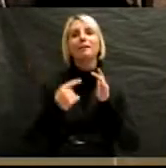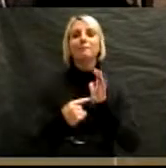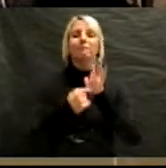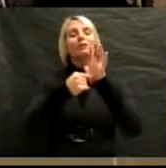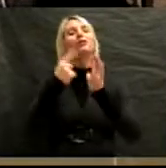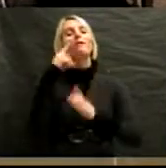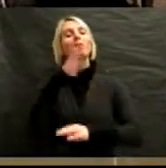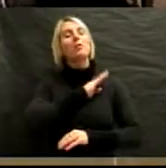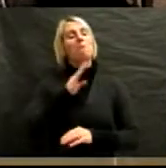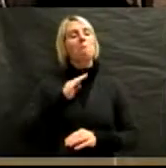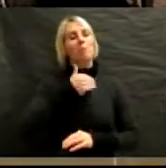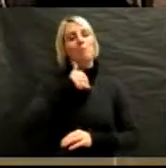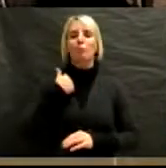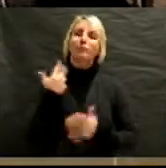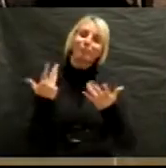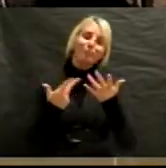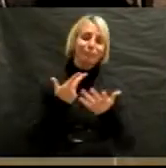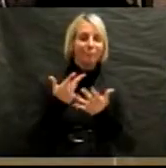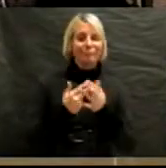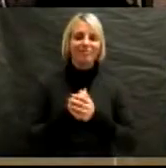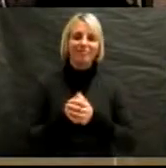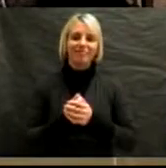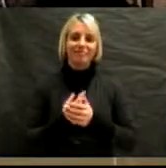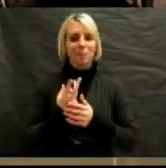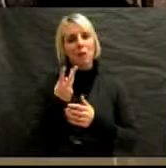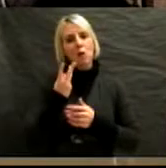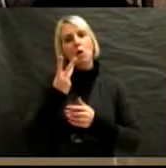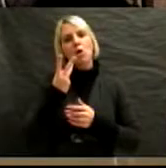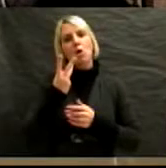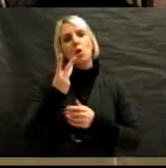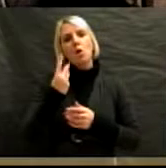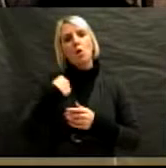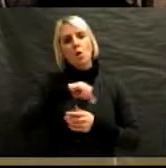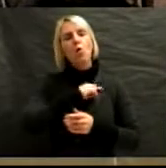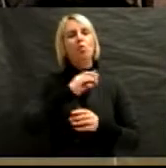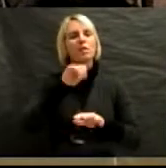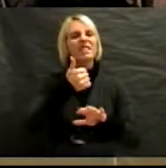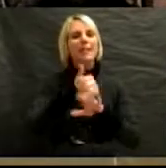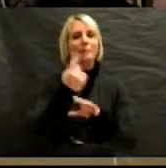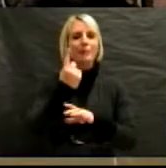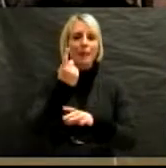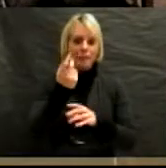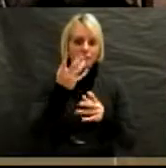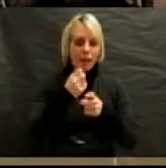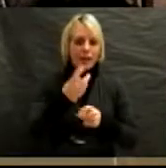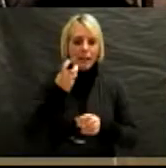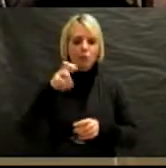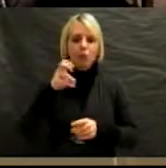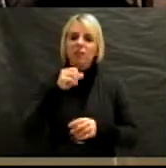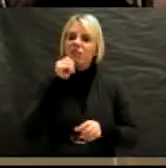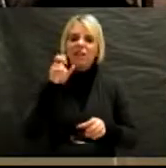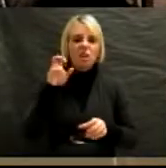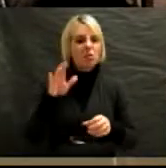give you a tour, and it doesn't have to be a full day or a half day, it can be just a couple of hours. And could you say something about what